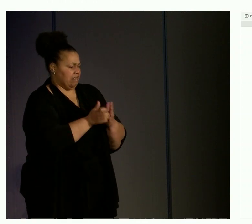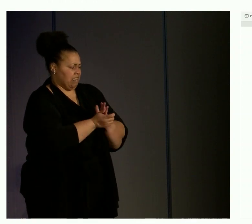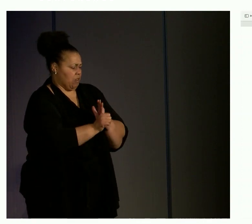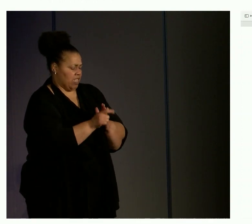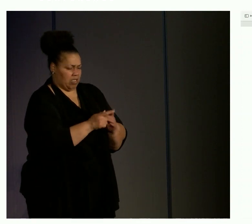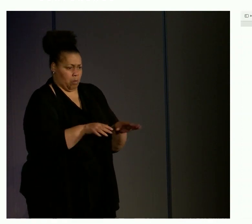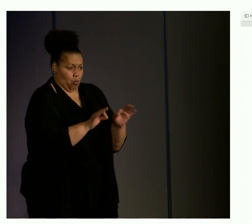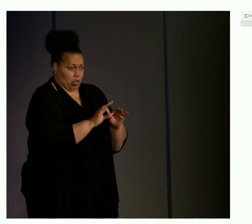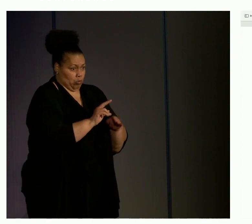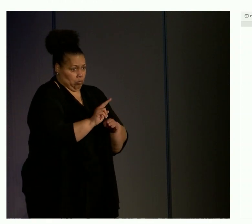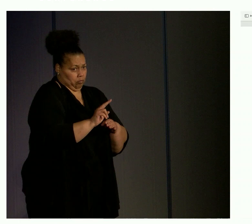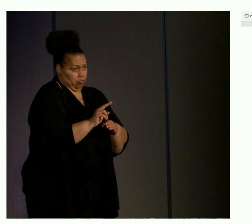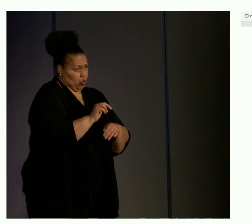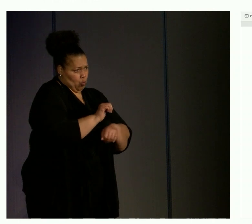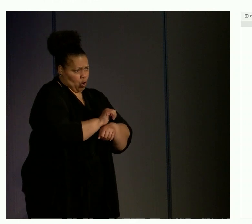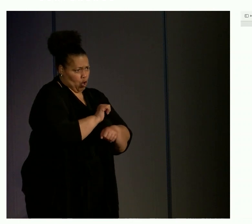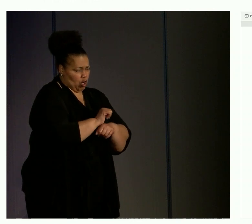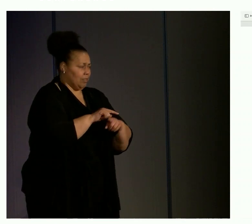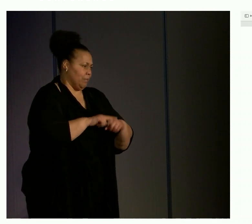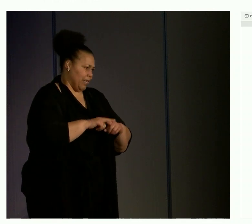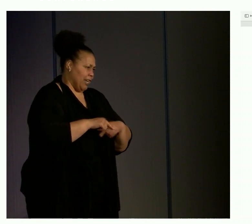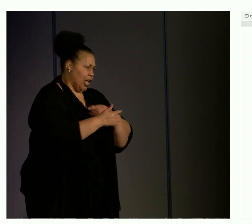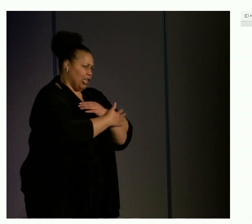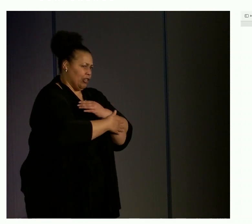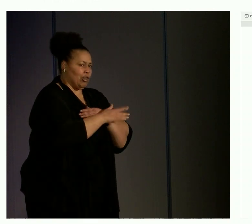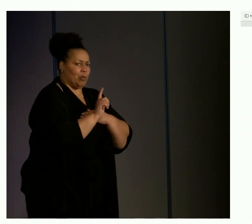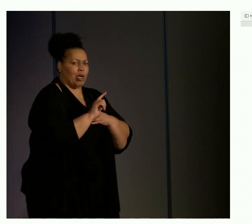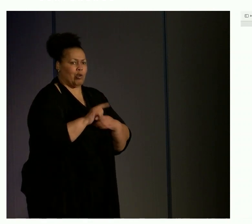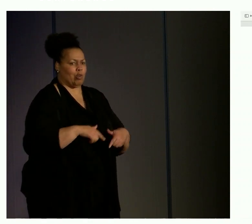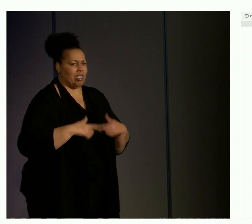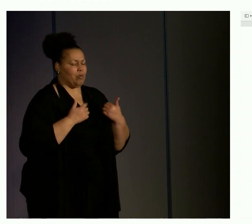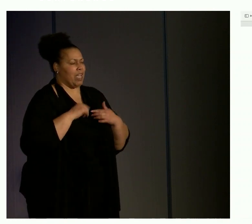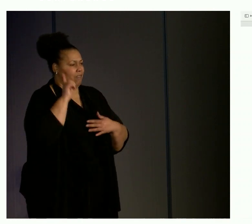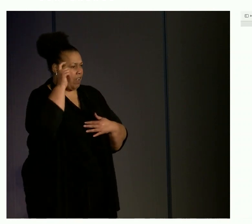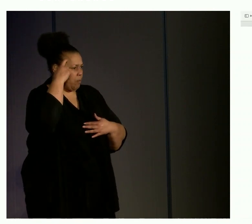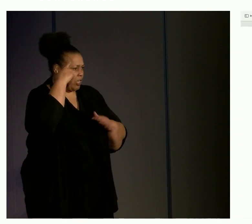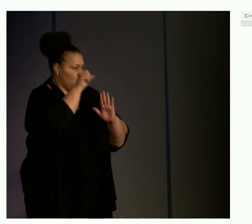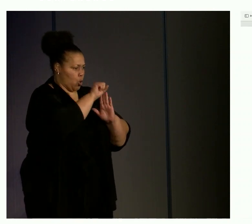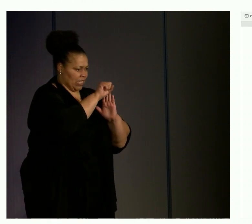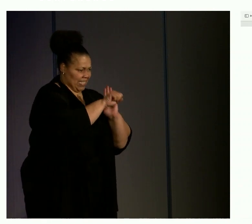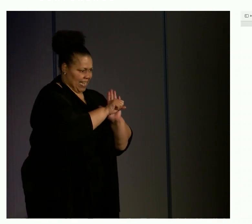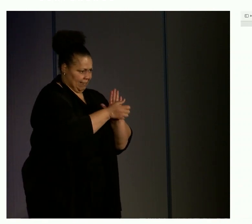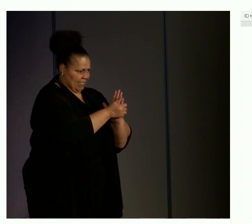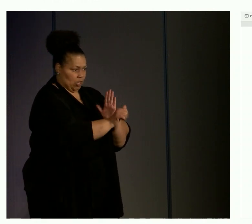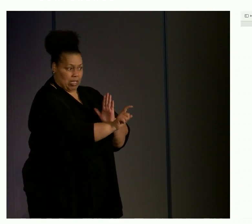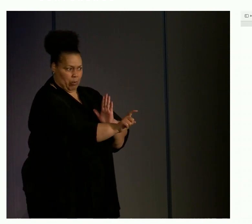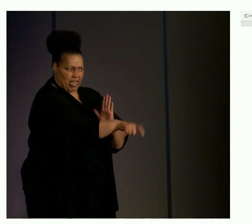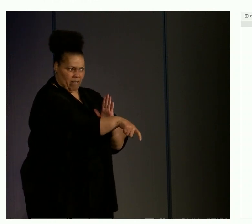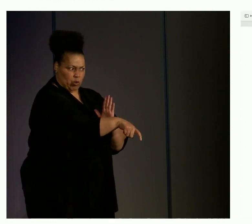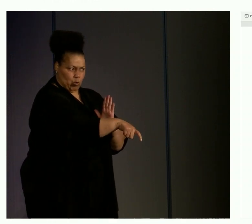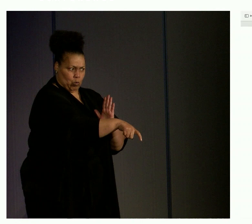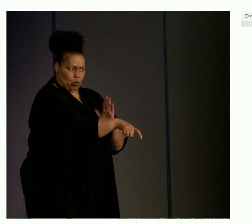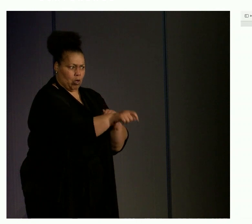usually depending on the country where we live, but we have governmental or state skills